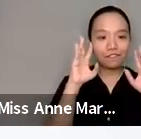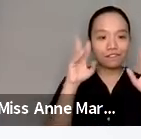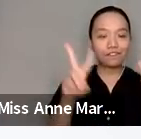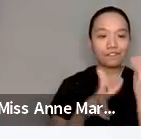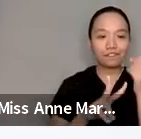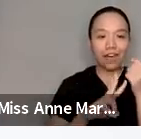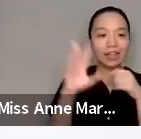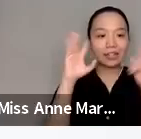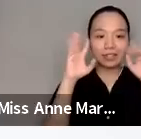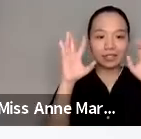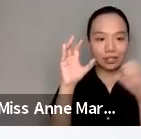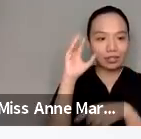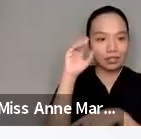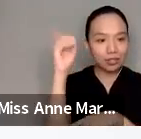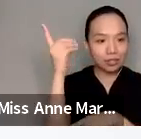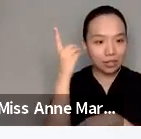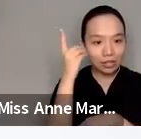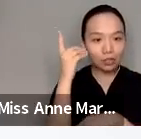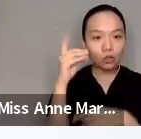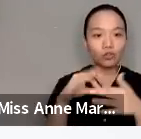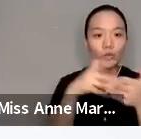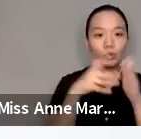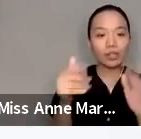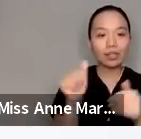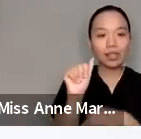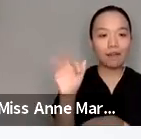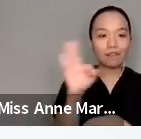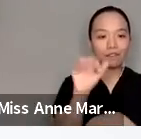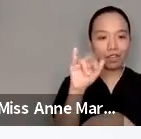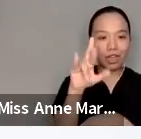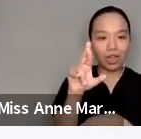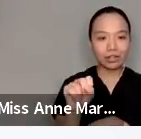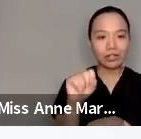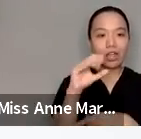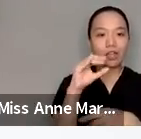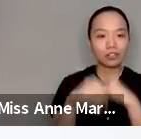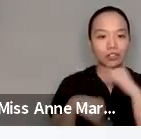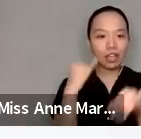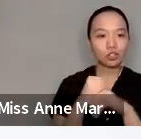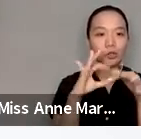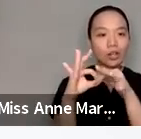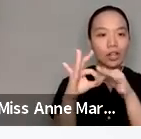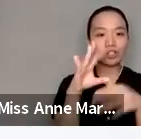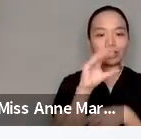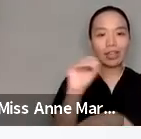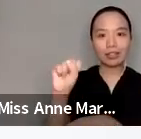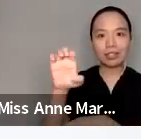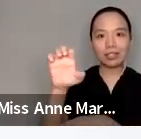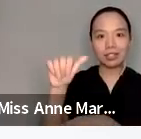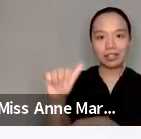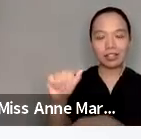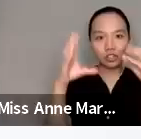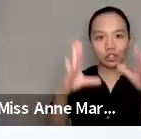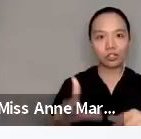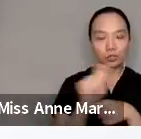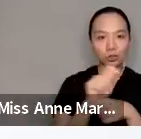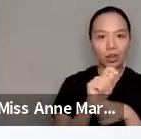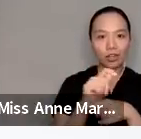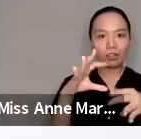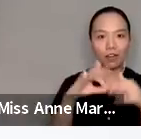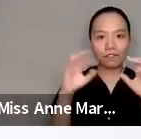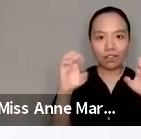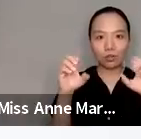and International Relations, and the Sea Teacher Coordinator of the Faculty of Teacher Training and